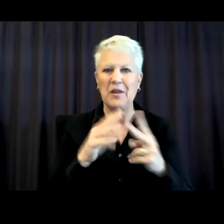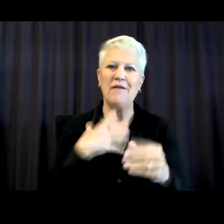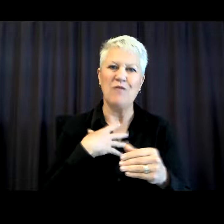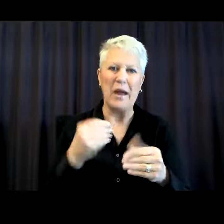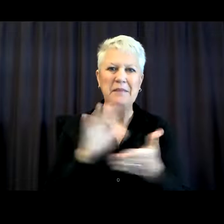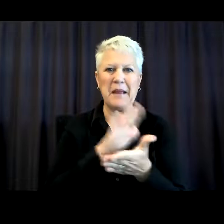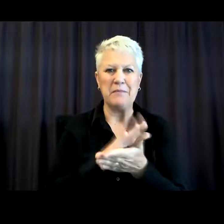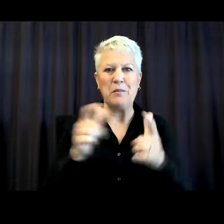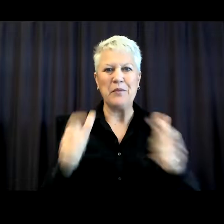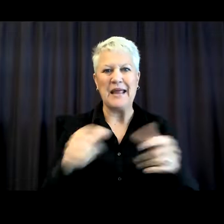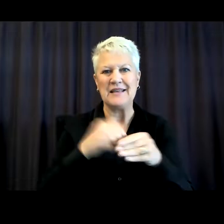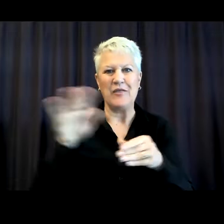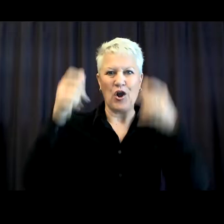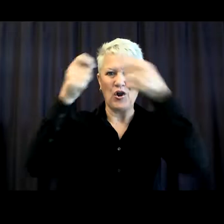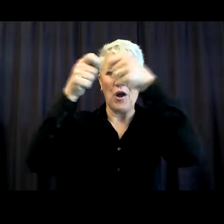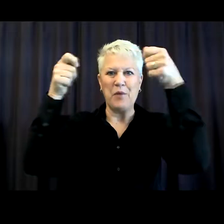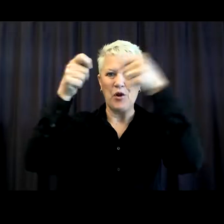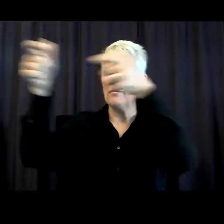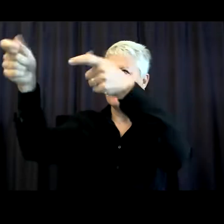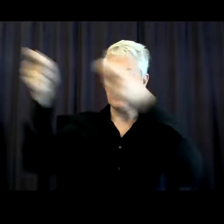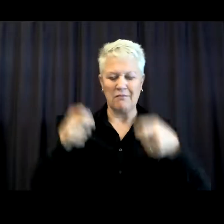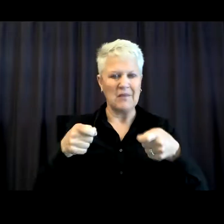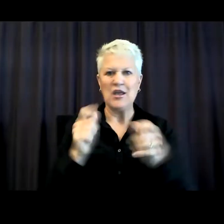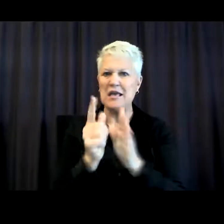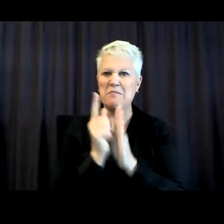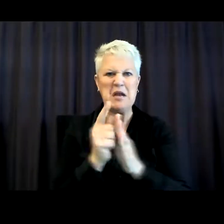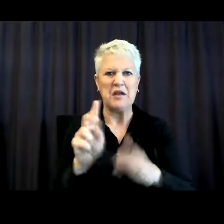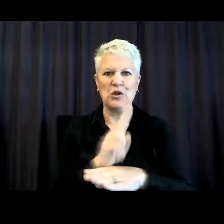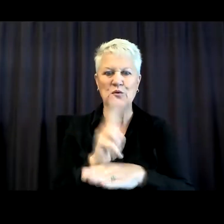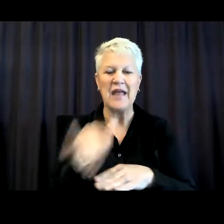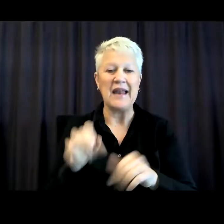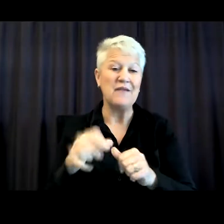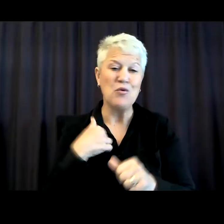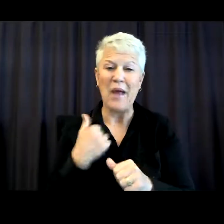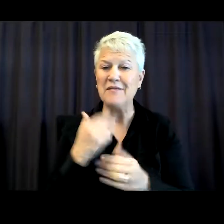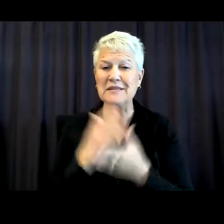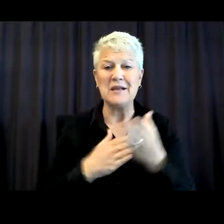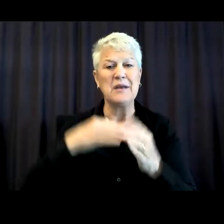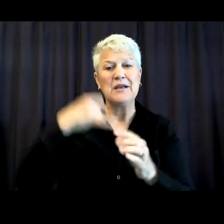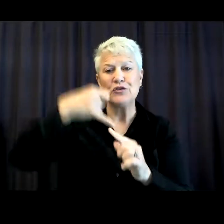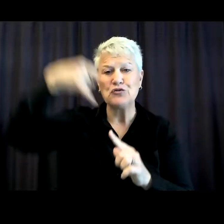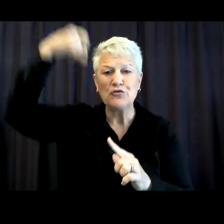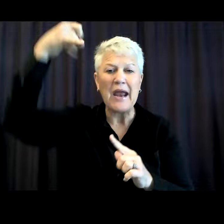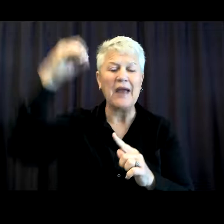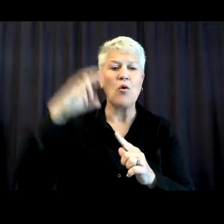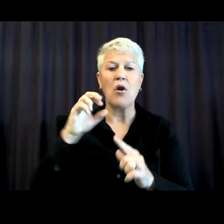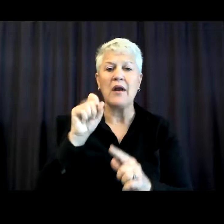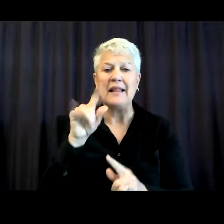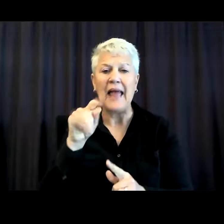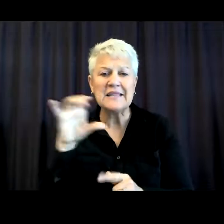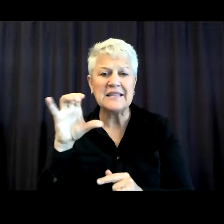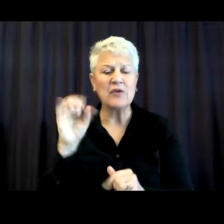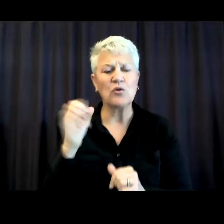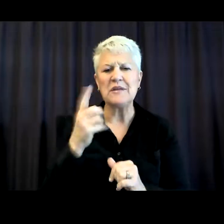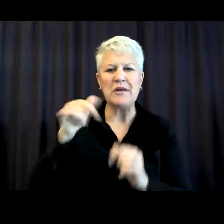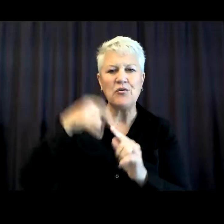paper plates in their cupboard that can be immediately used if you have just some string or elastic or something that